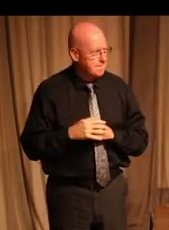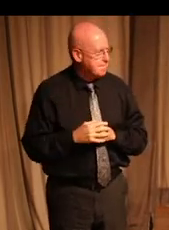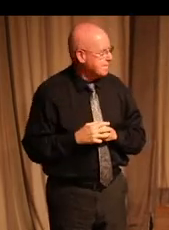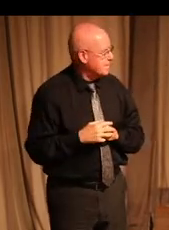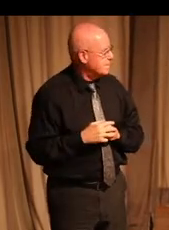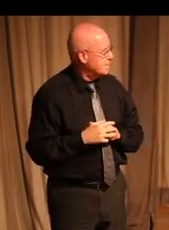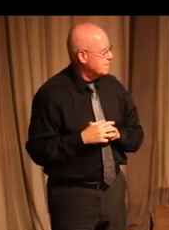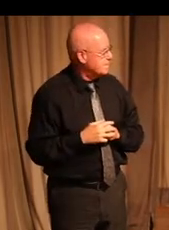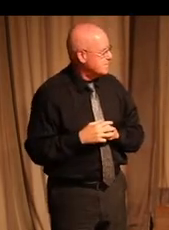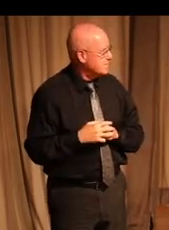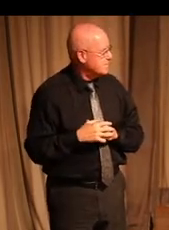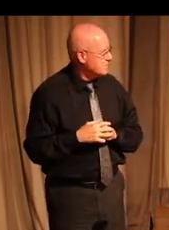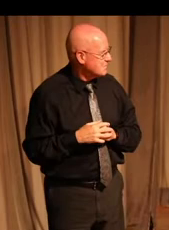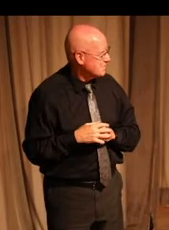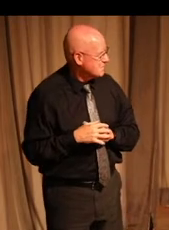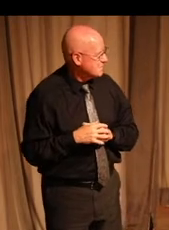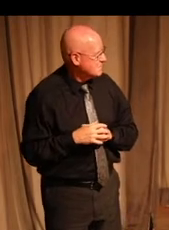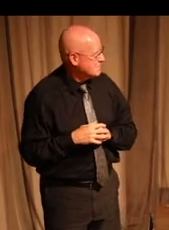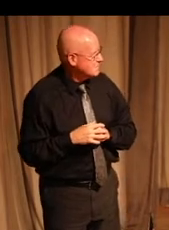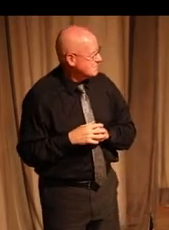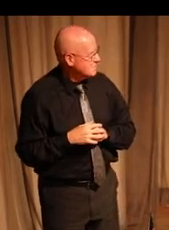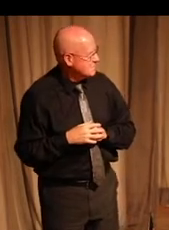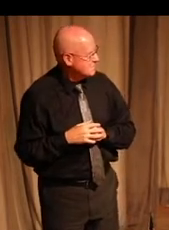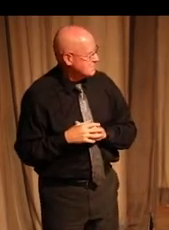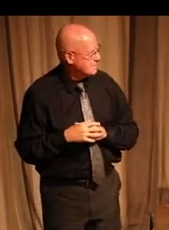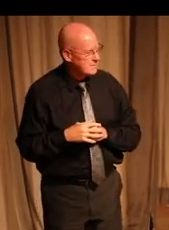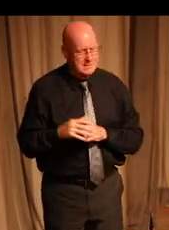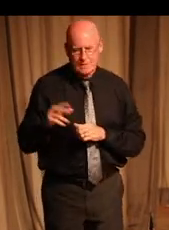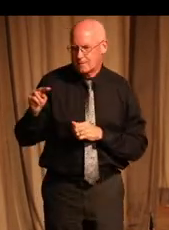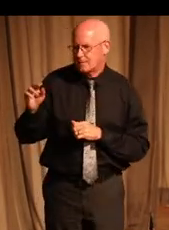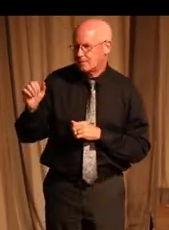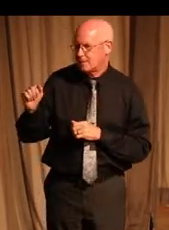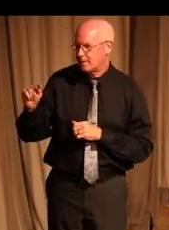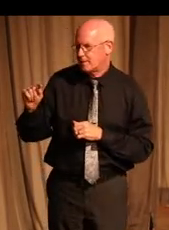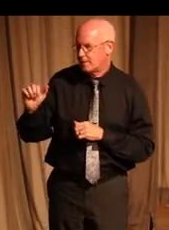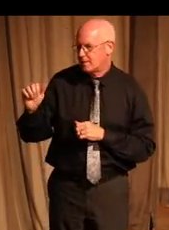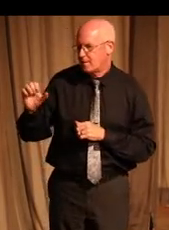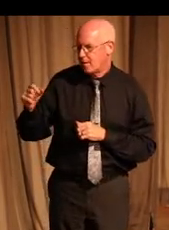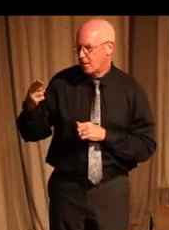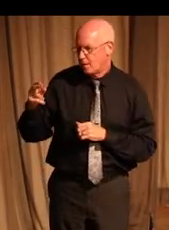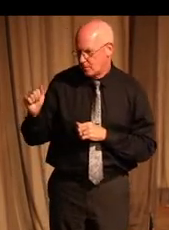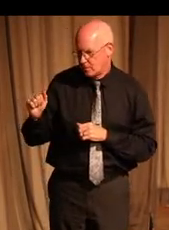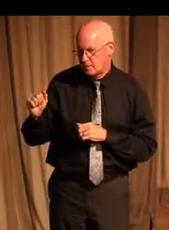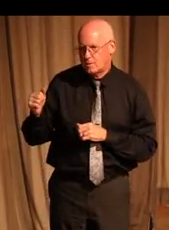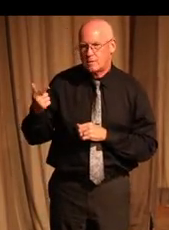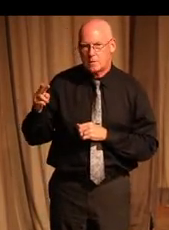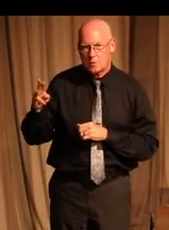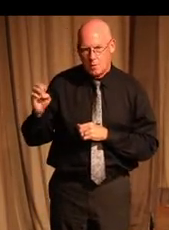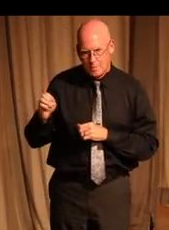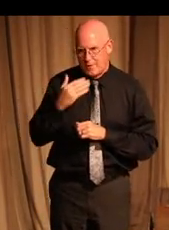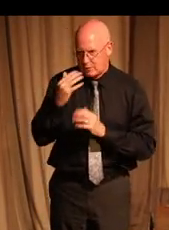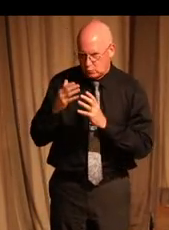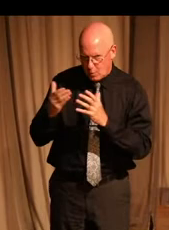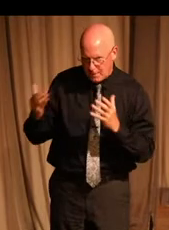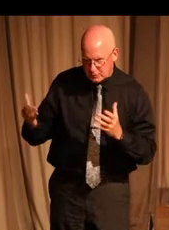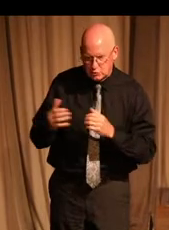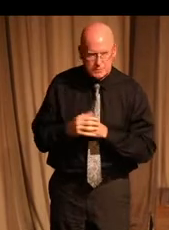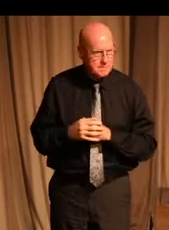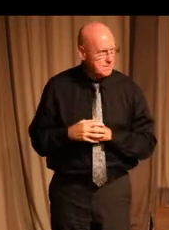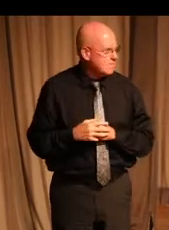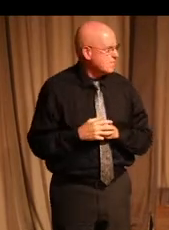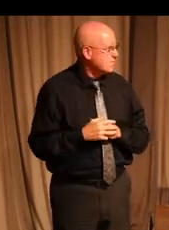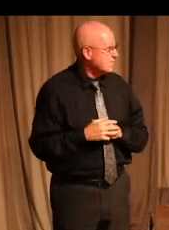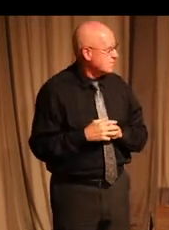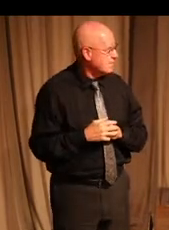Always such an education. Natasha Marin, thank you so much. Dr.